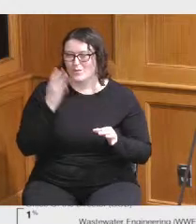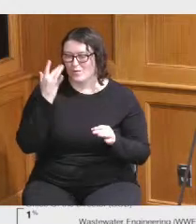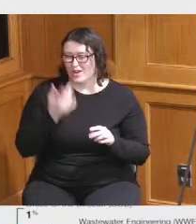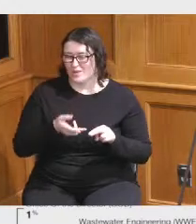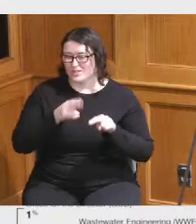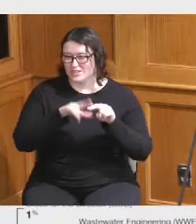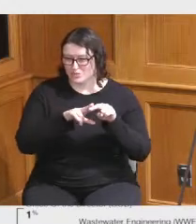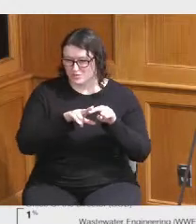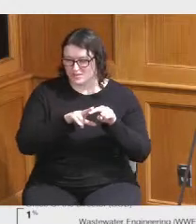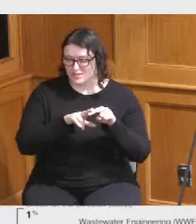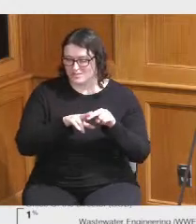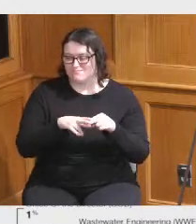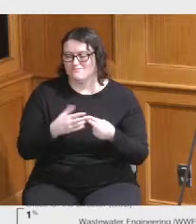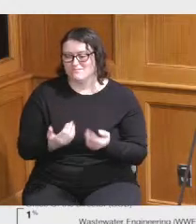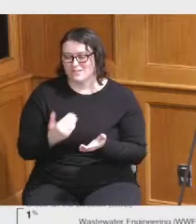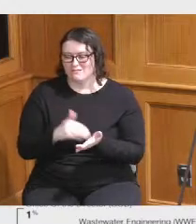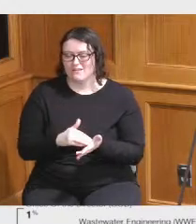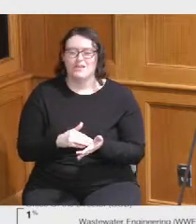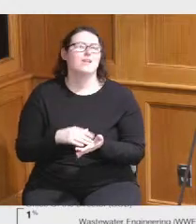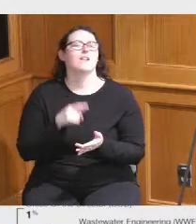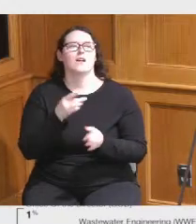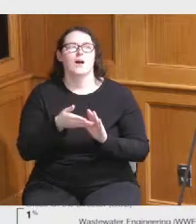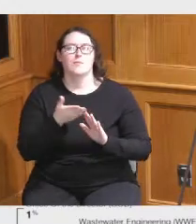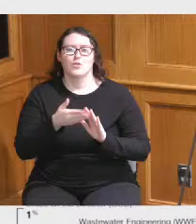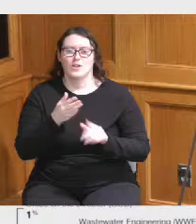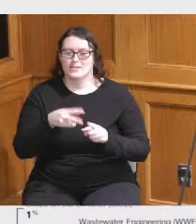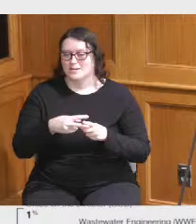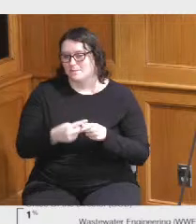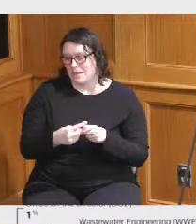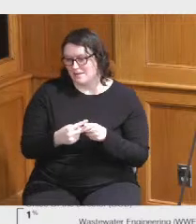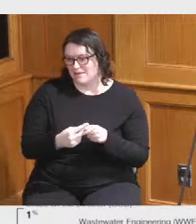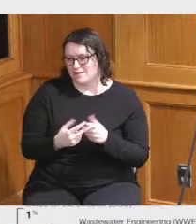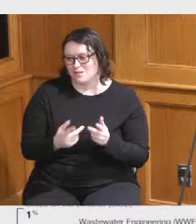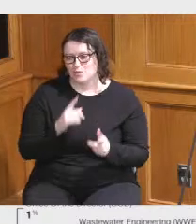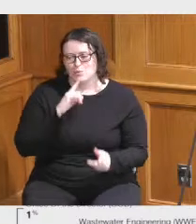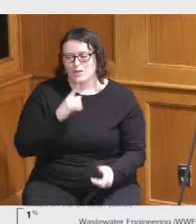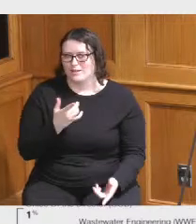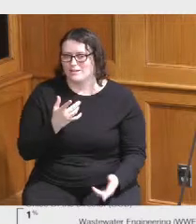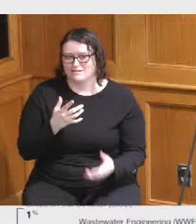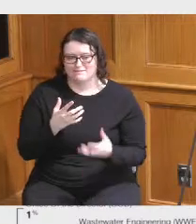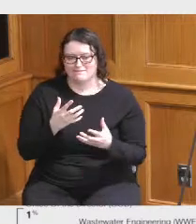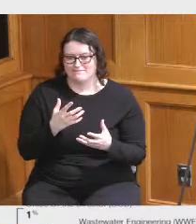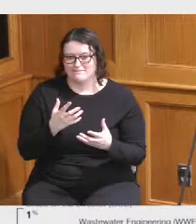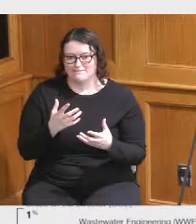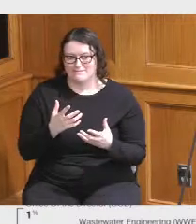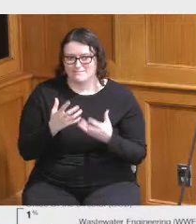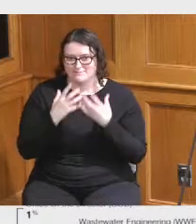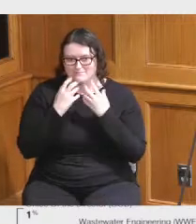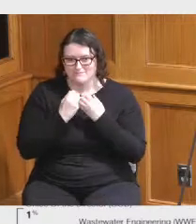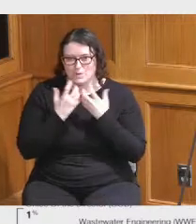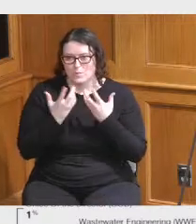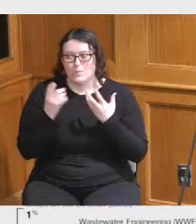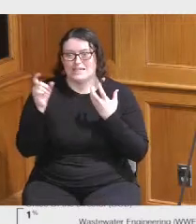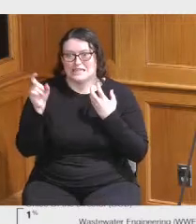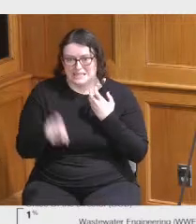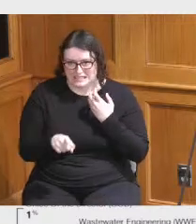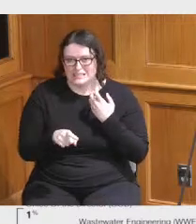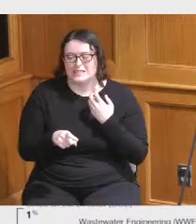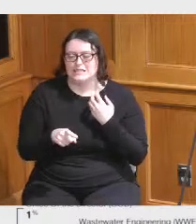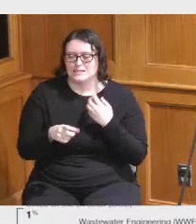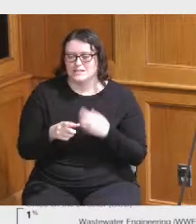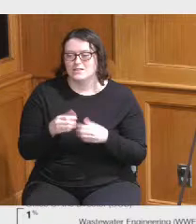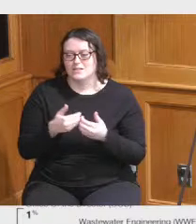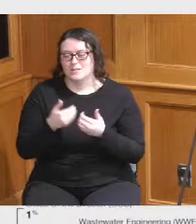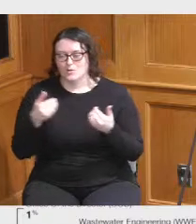you're seeing. So again, the operation and maintenance is our, really our core operating budget, separating out the